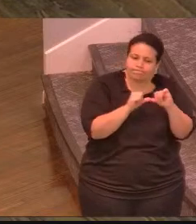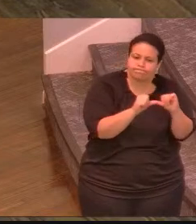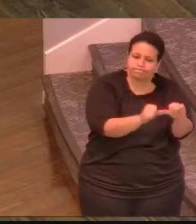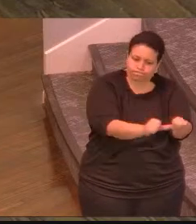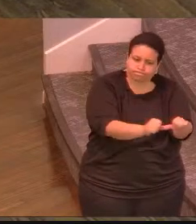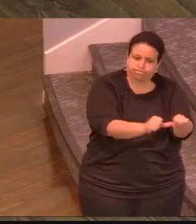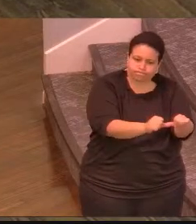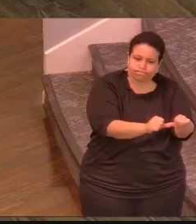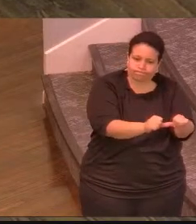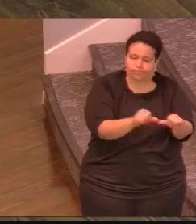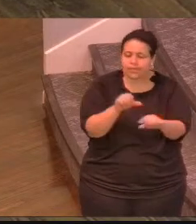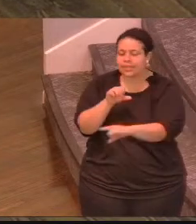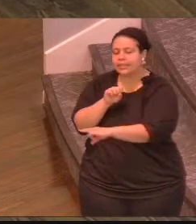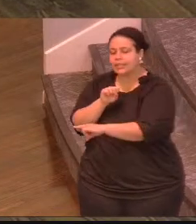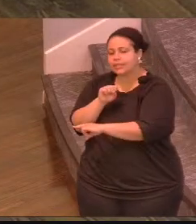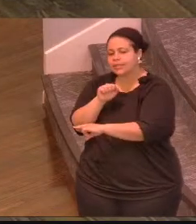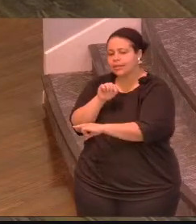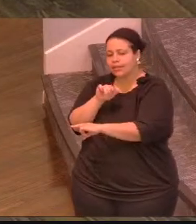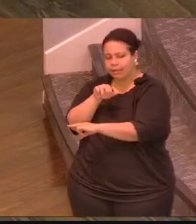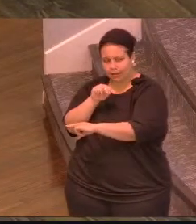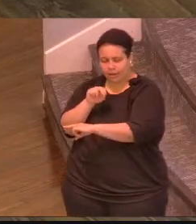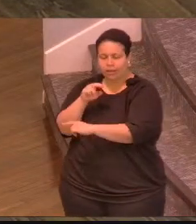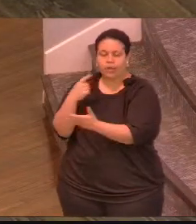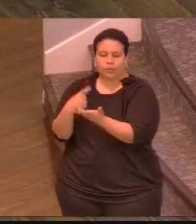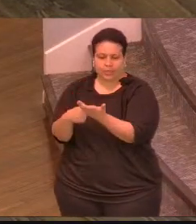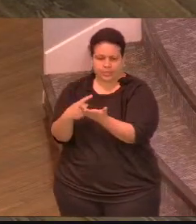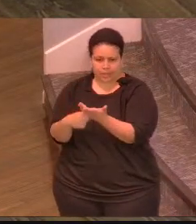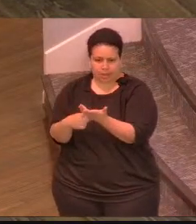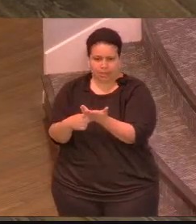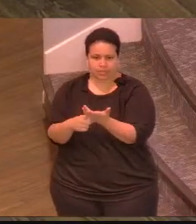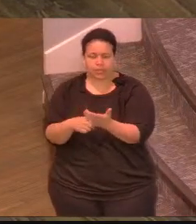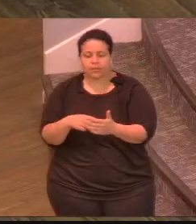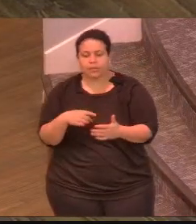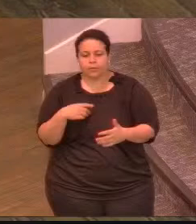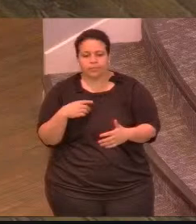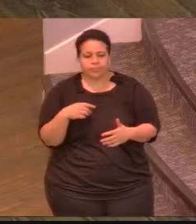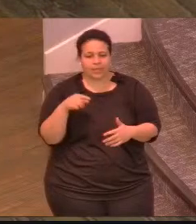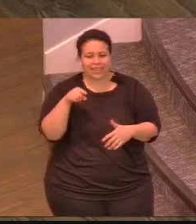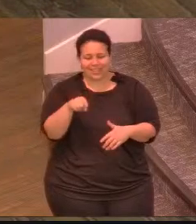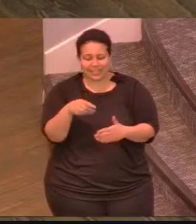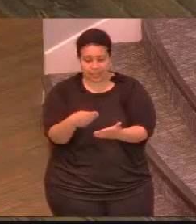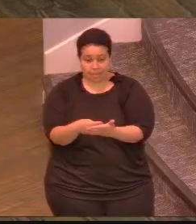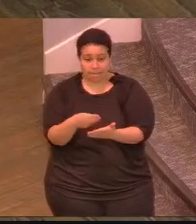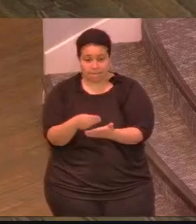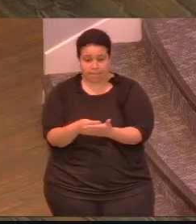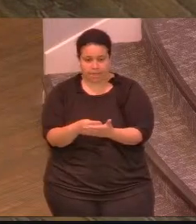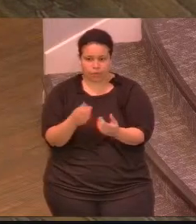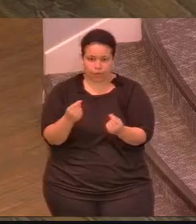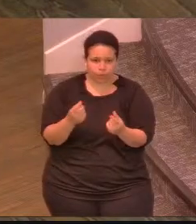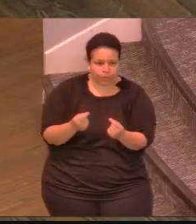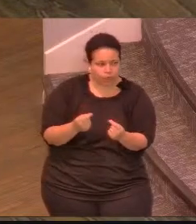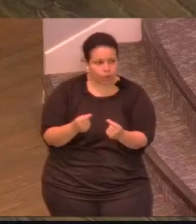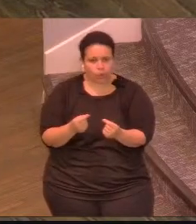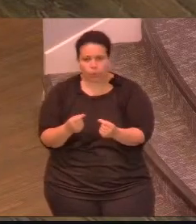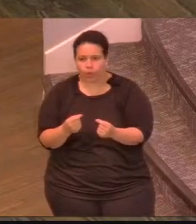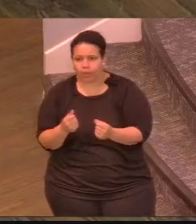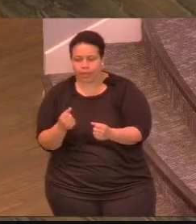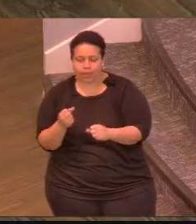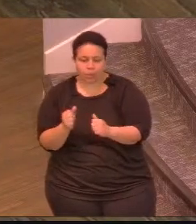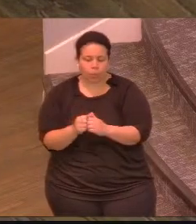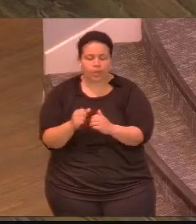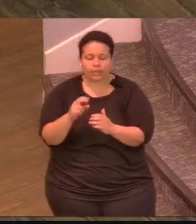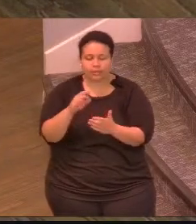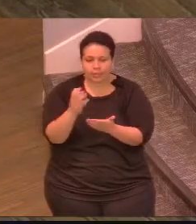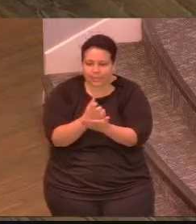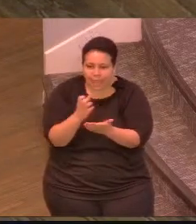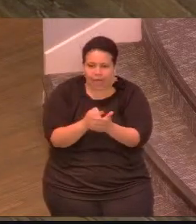going to talk about when she comes up is how we're taking this $2,000 and what we're doing with the salary tables